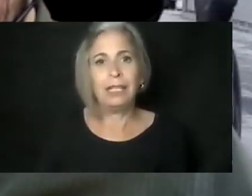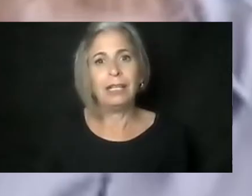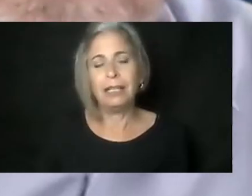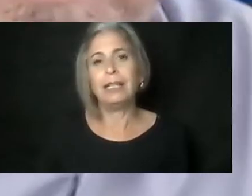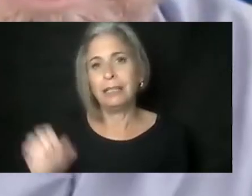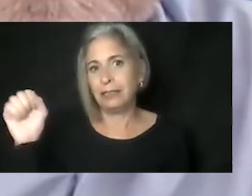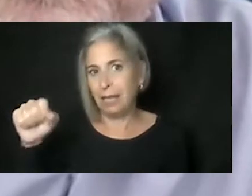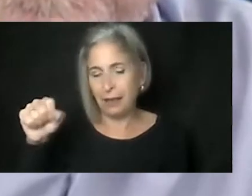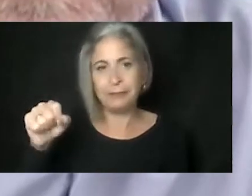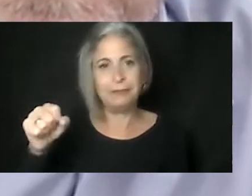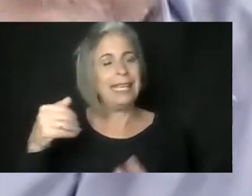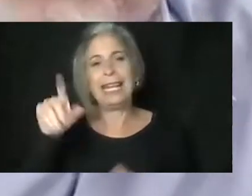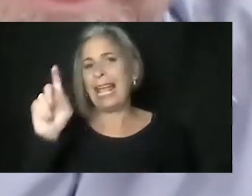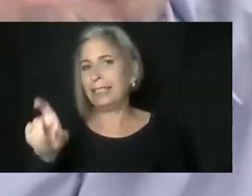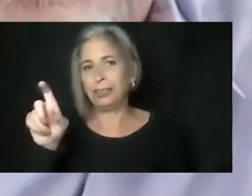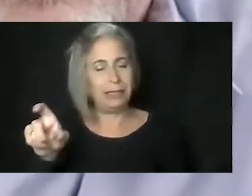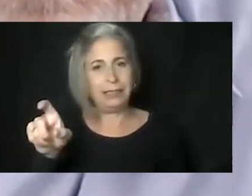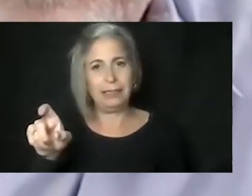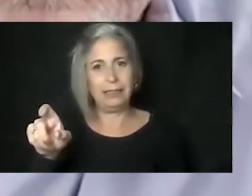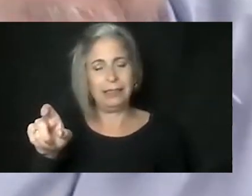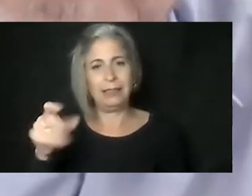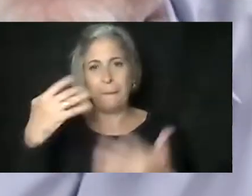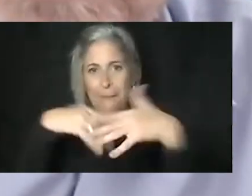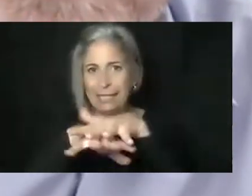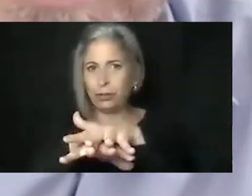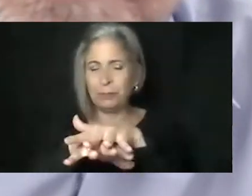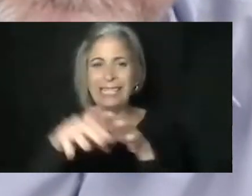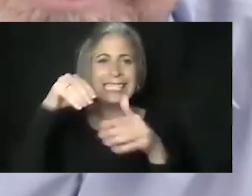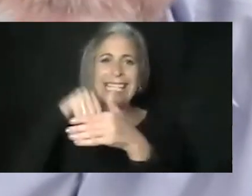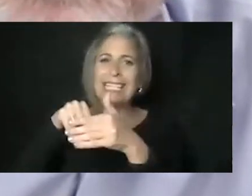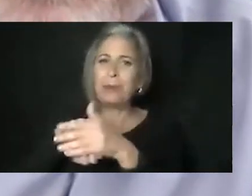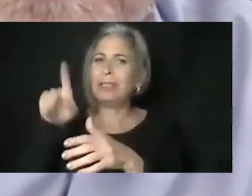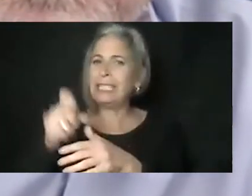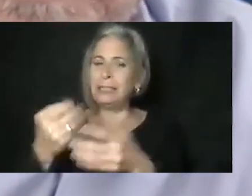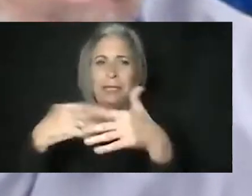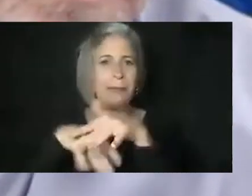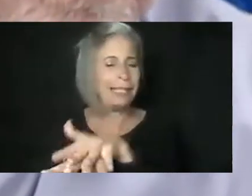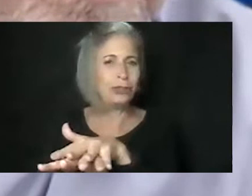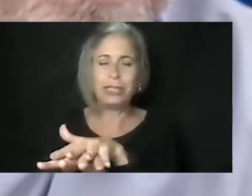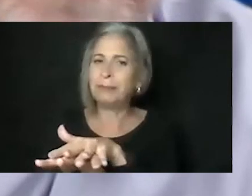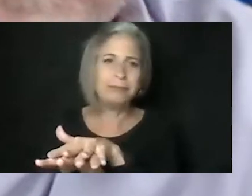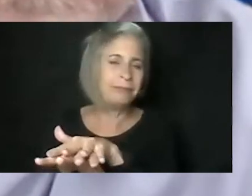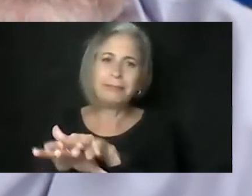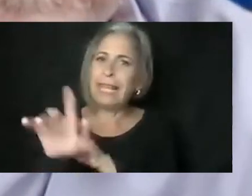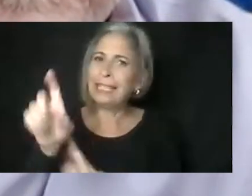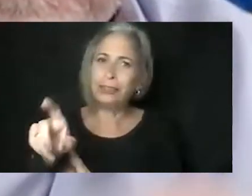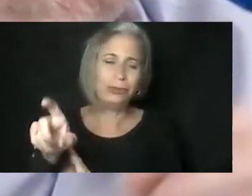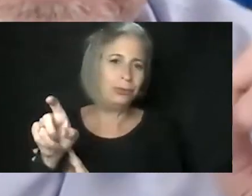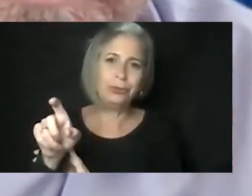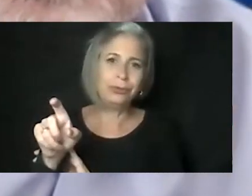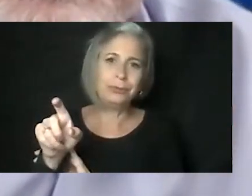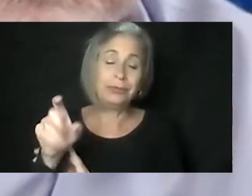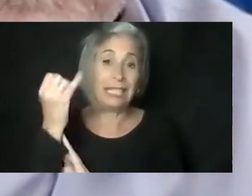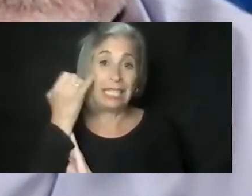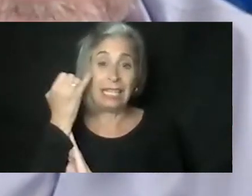Yeah, I mean, it has to be mainstream. I mean, accessibility absolutely has to be mainstream, where, even,